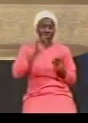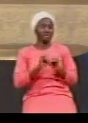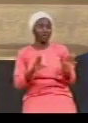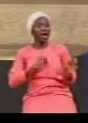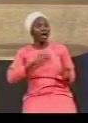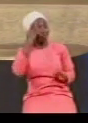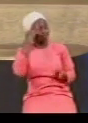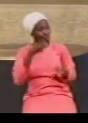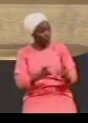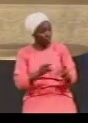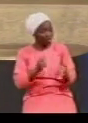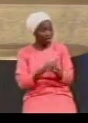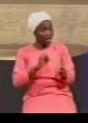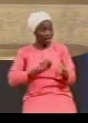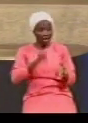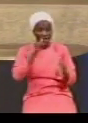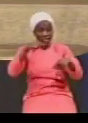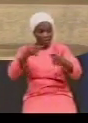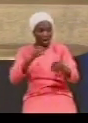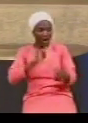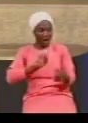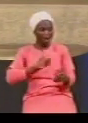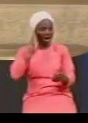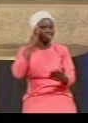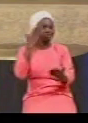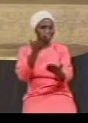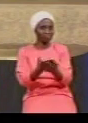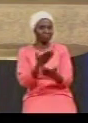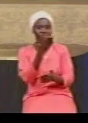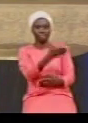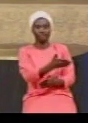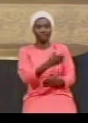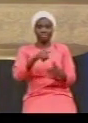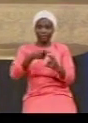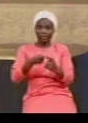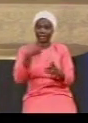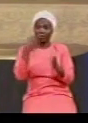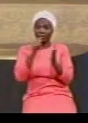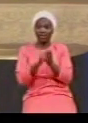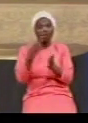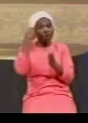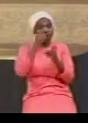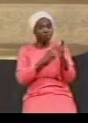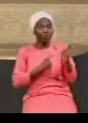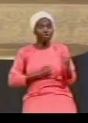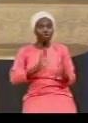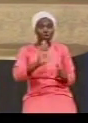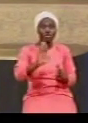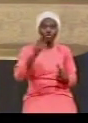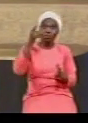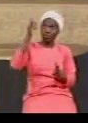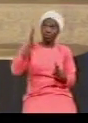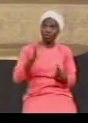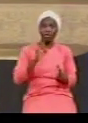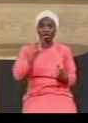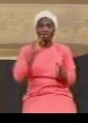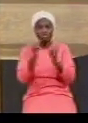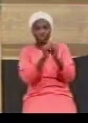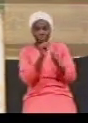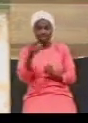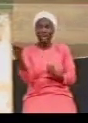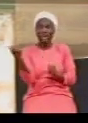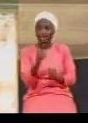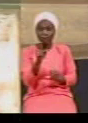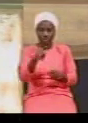I'm going to reach there. And then he says, for the Lord thy God is with thee whithersoever